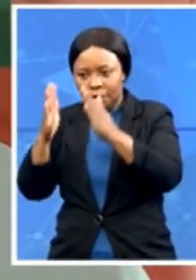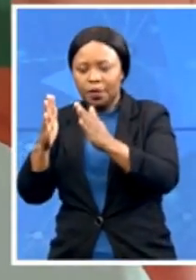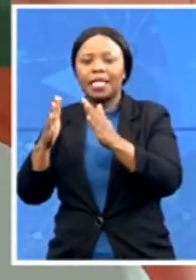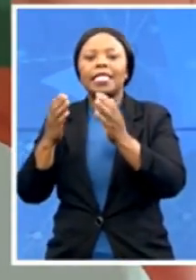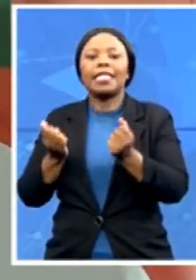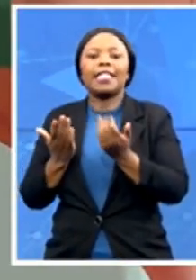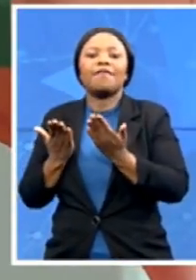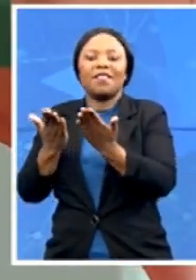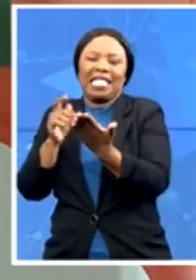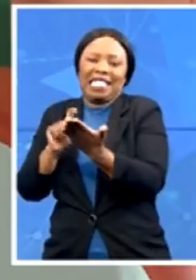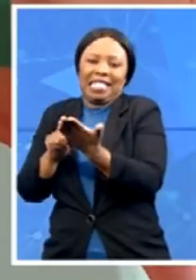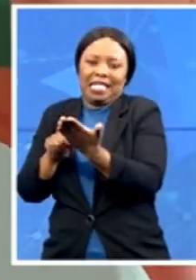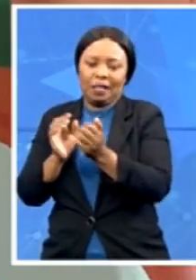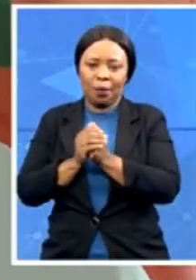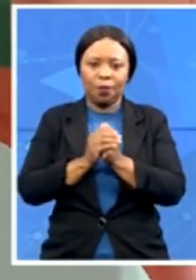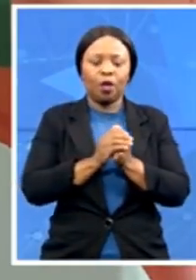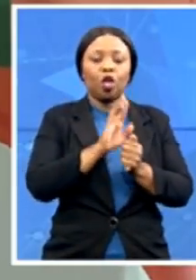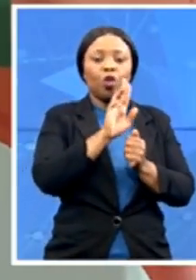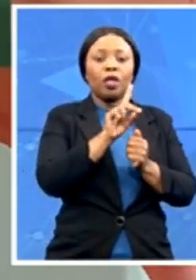councillors,